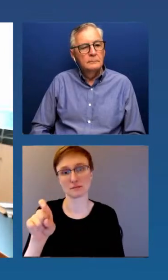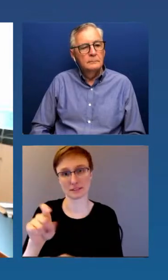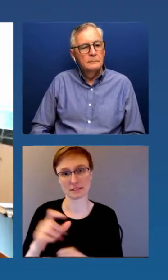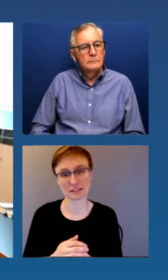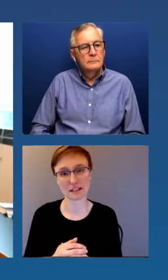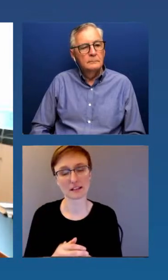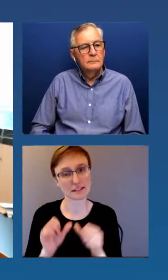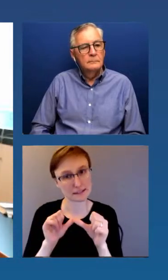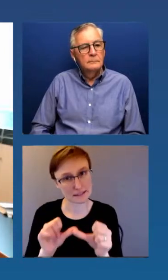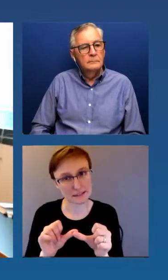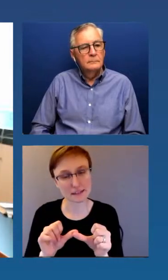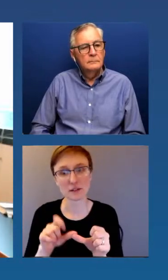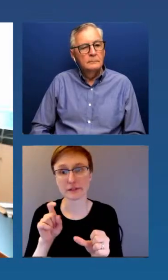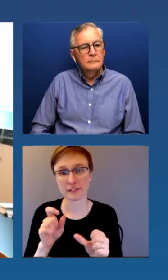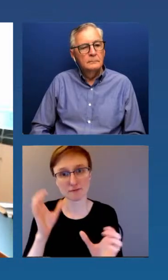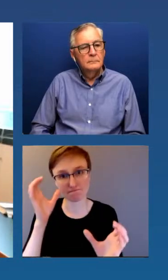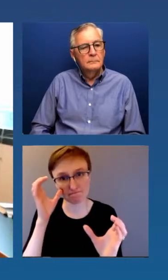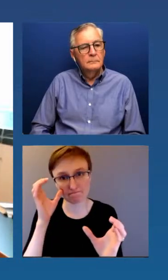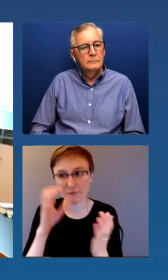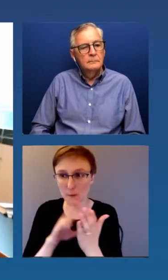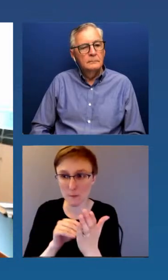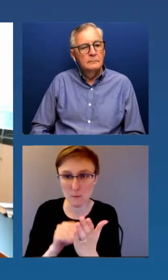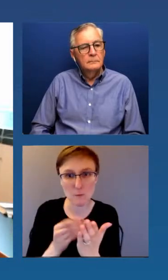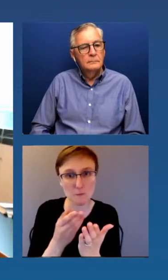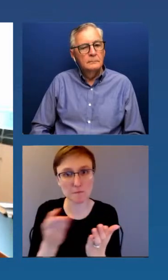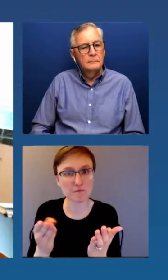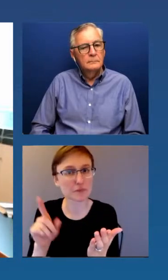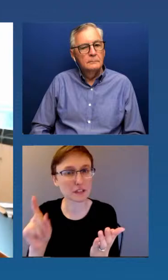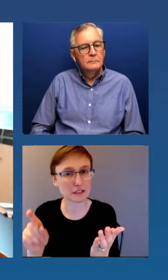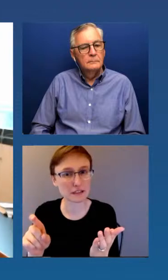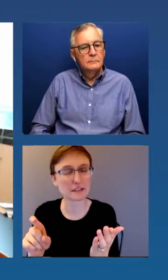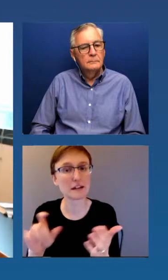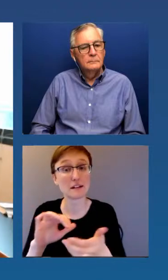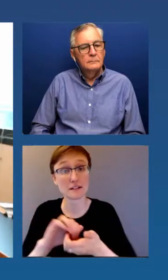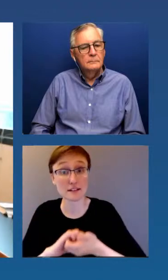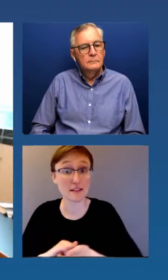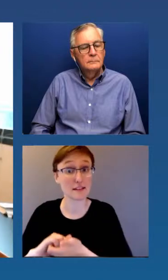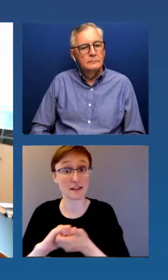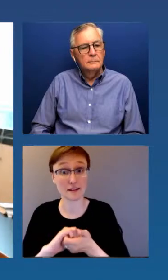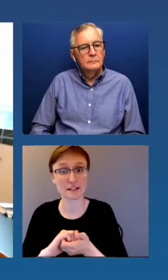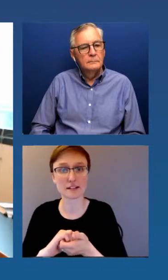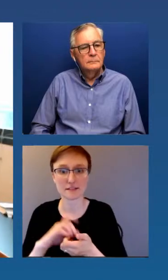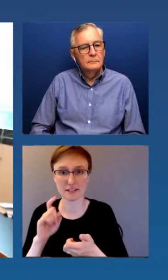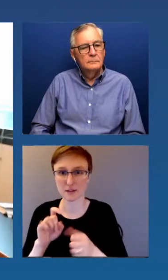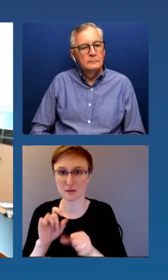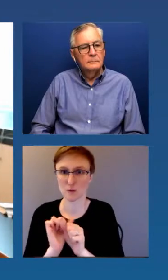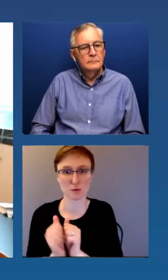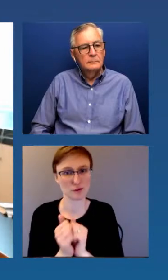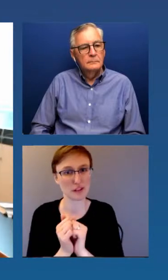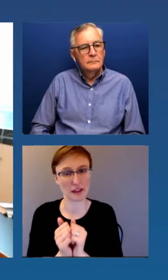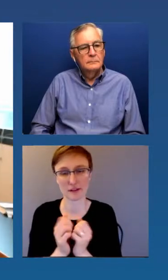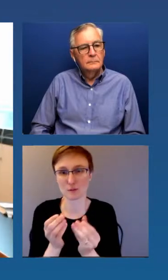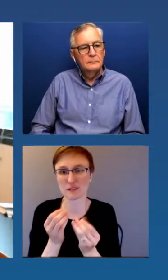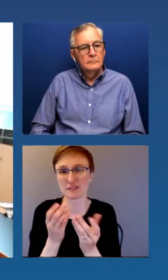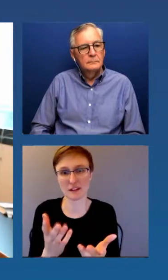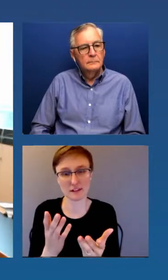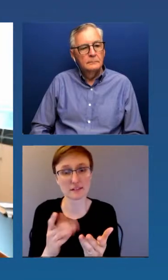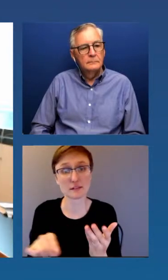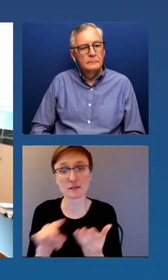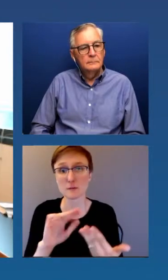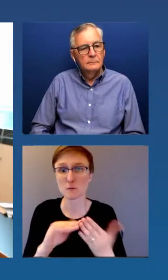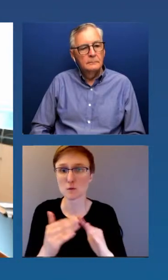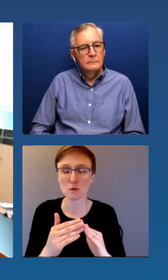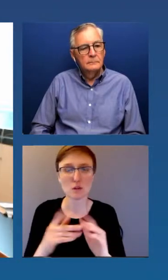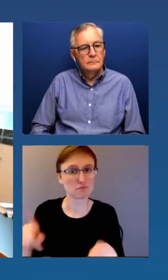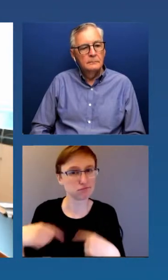need to work together as a collective to really meet the needs of communities who face the most inequities. It is